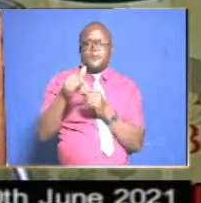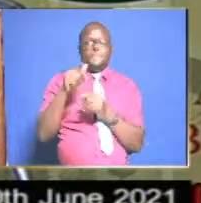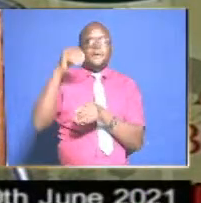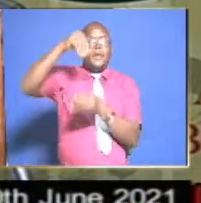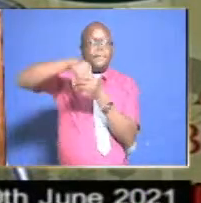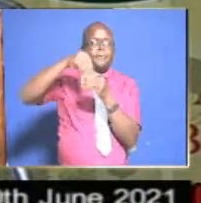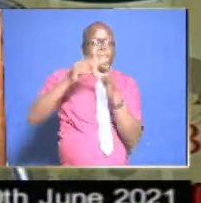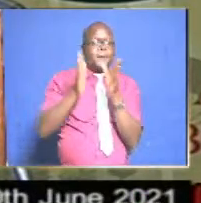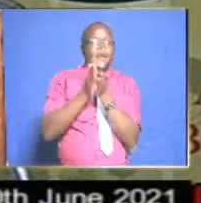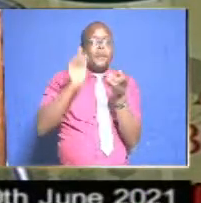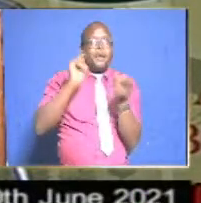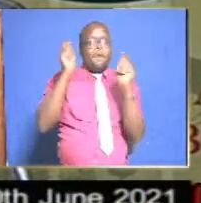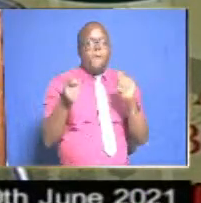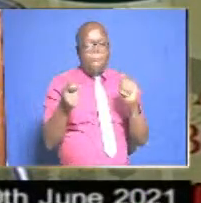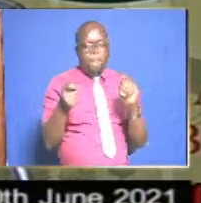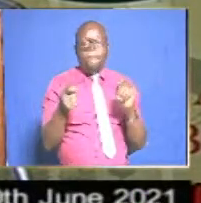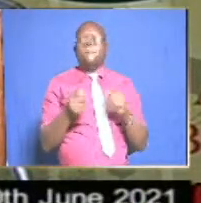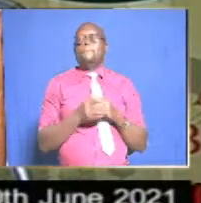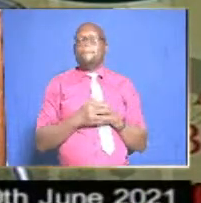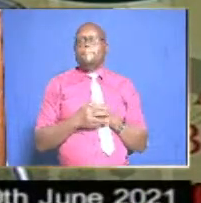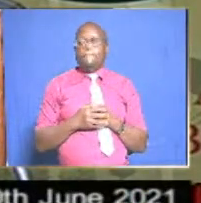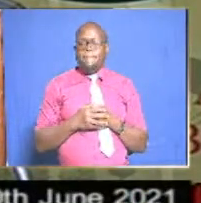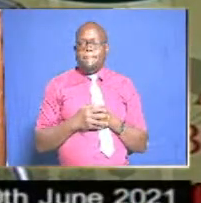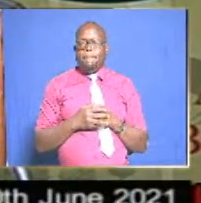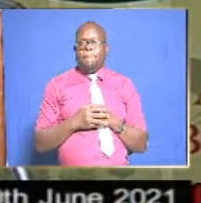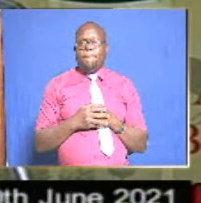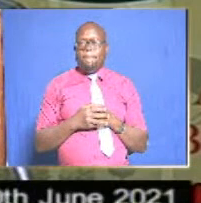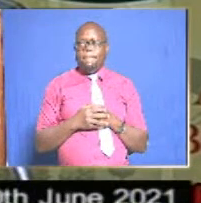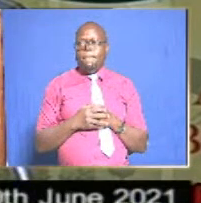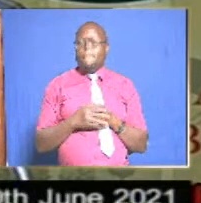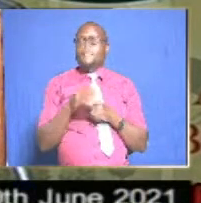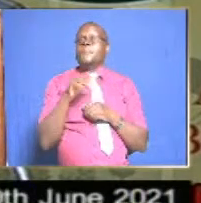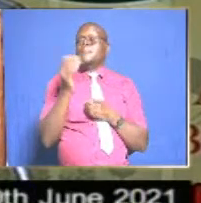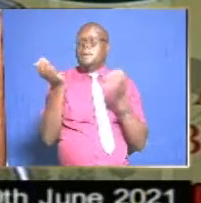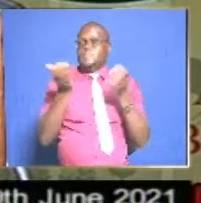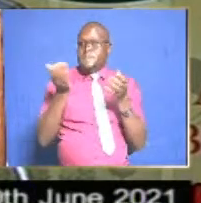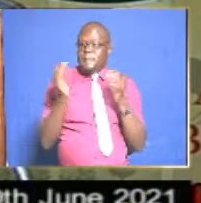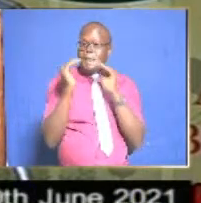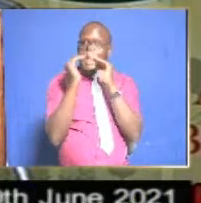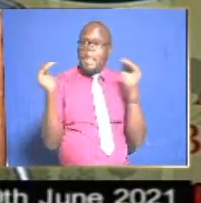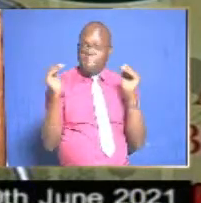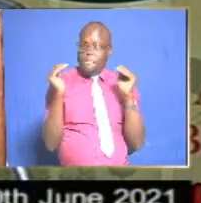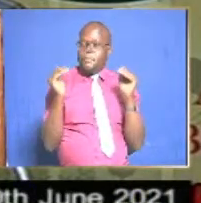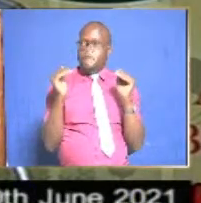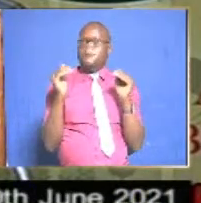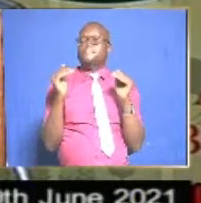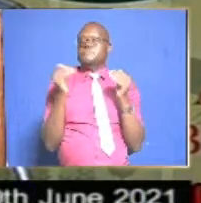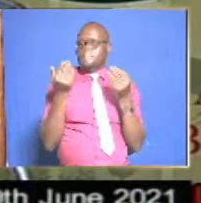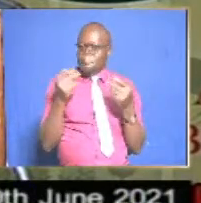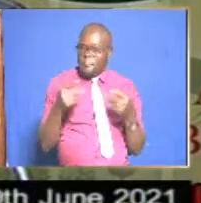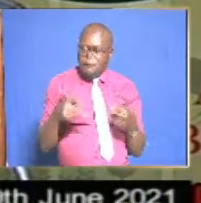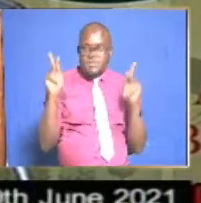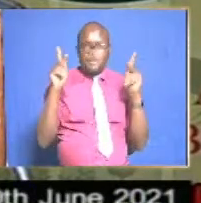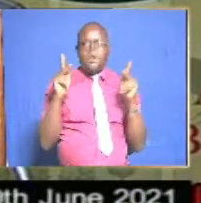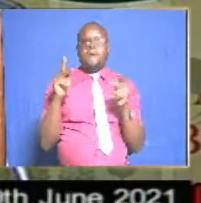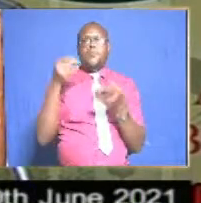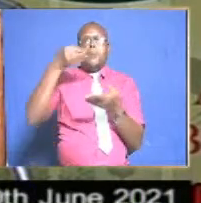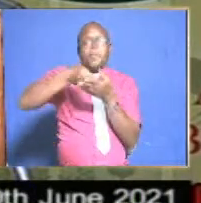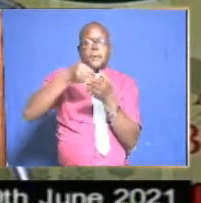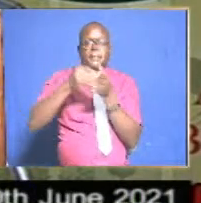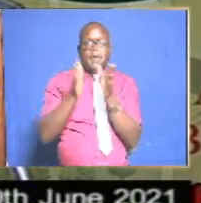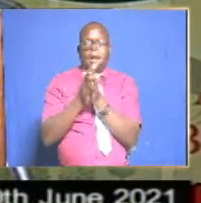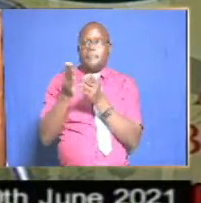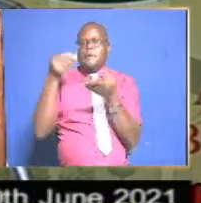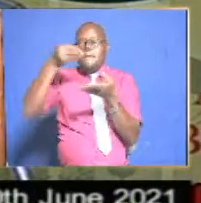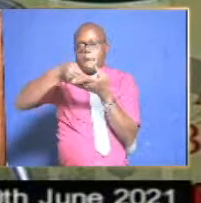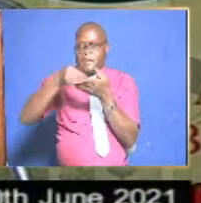reforms. Mr. Speaker, at the macroeconomic level, our prudent fiscal, monetary, and financial